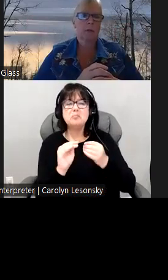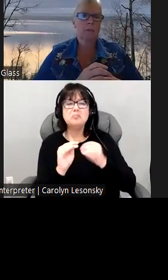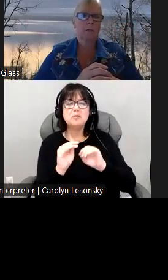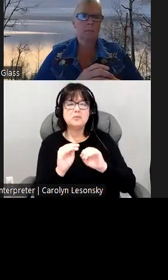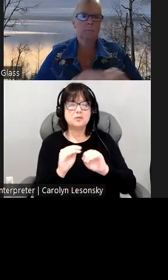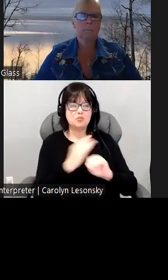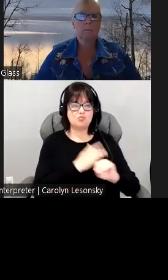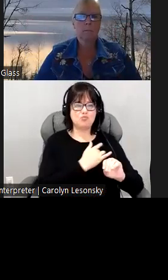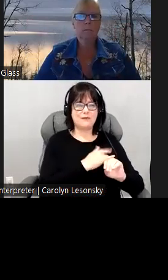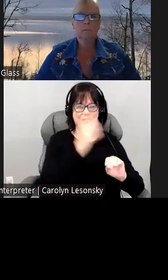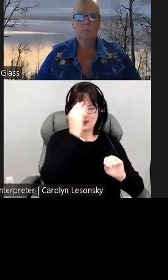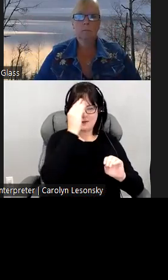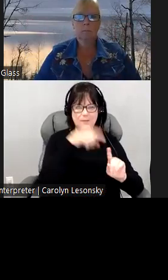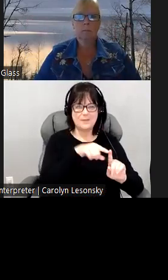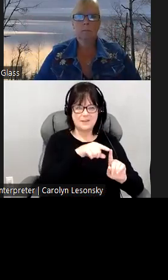for comparison.